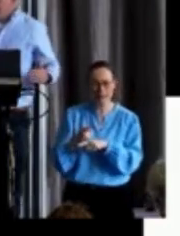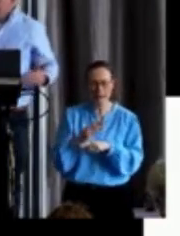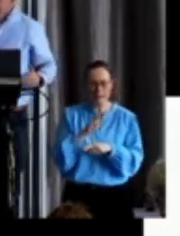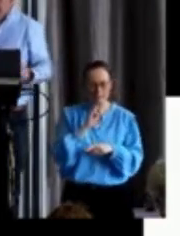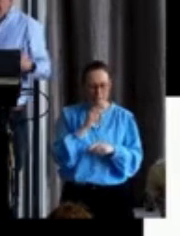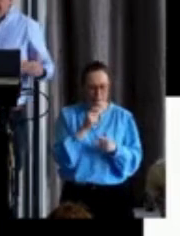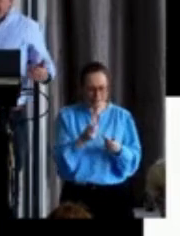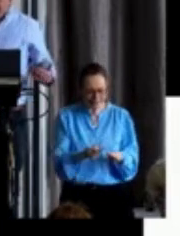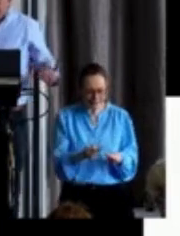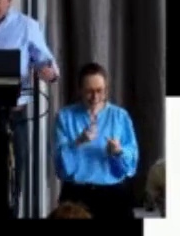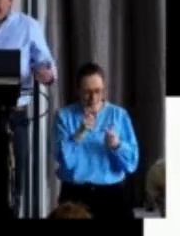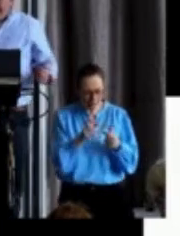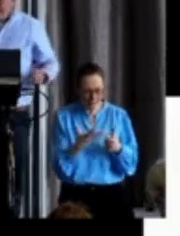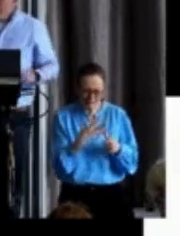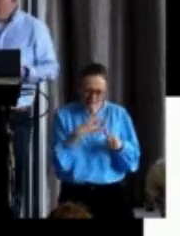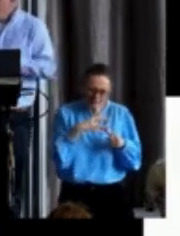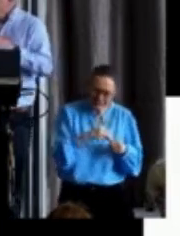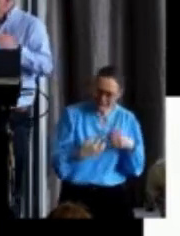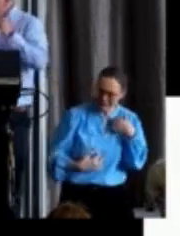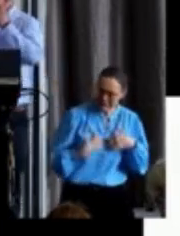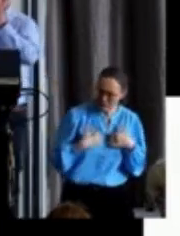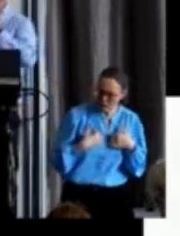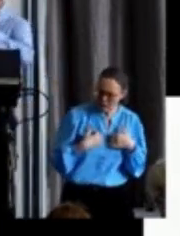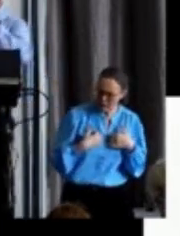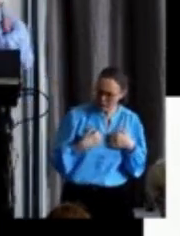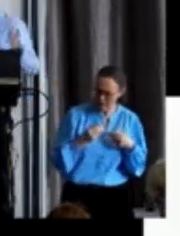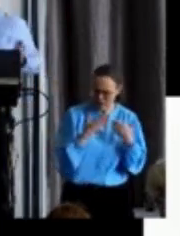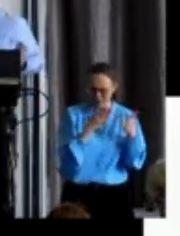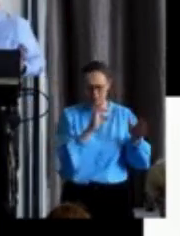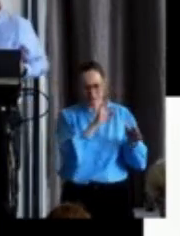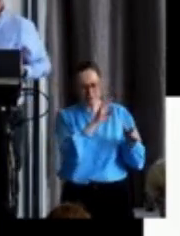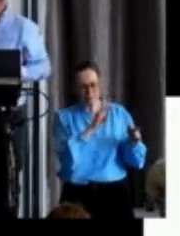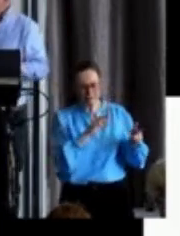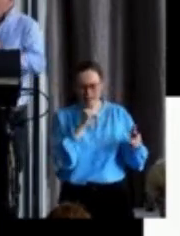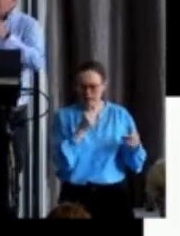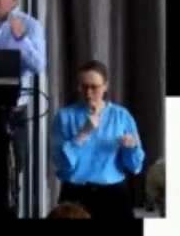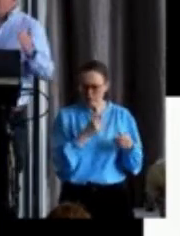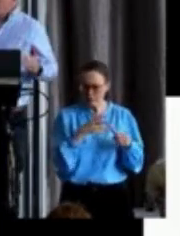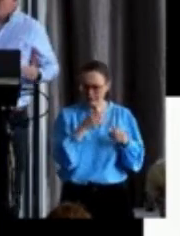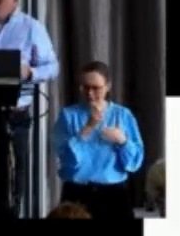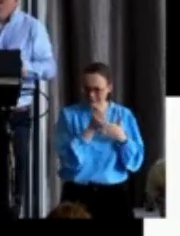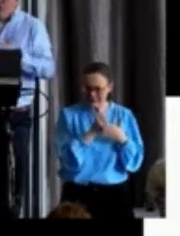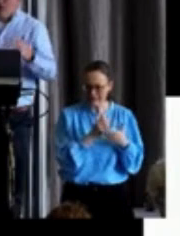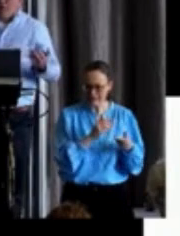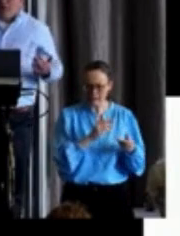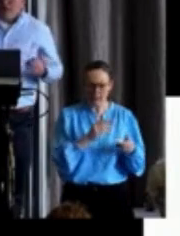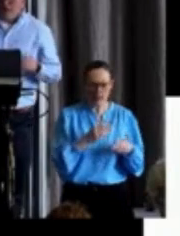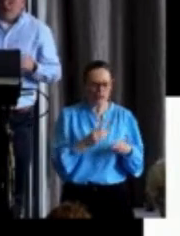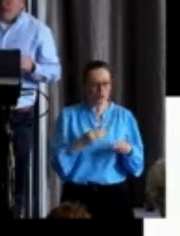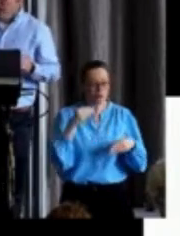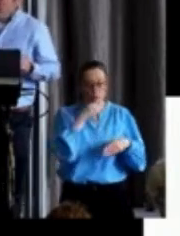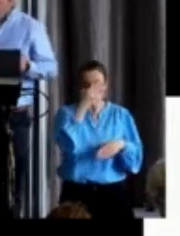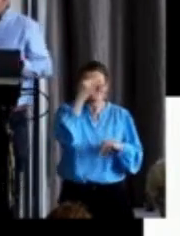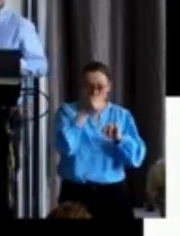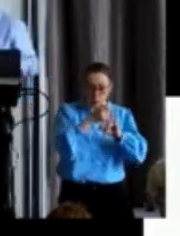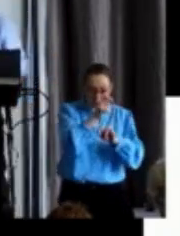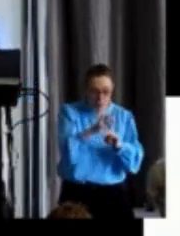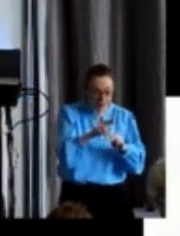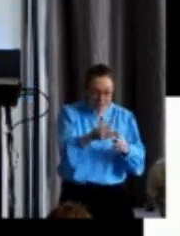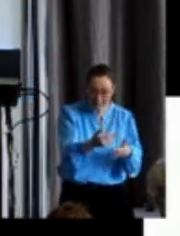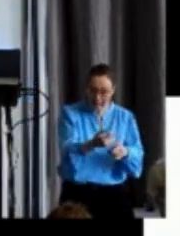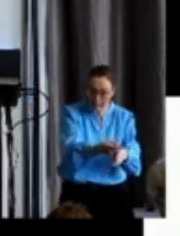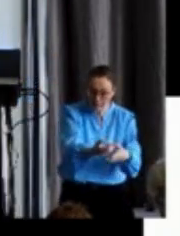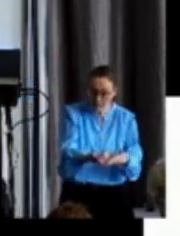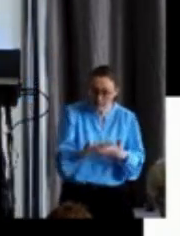interested in it. And that can happen, or someone just to be able to say, I'll help you get the support, or make the proper